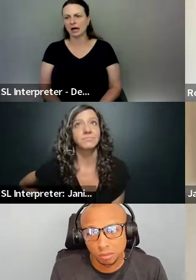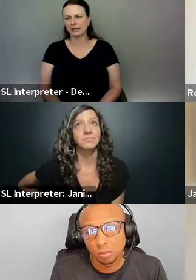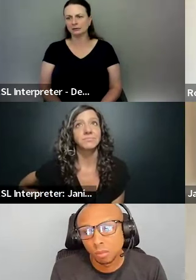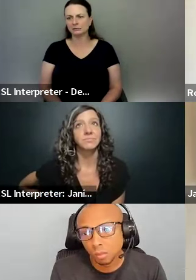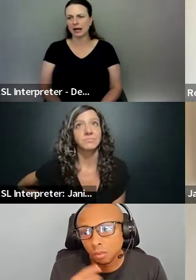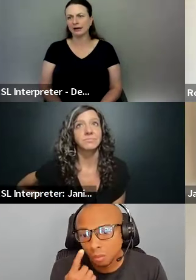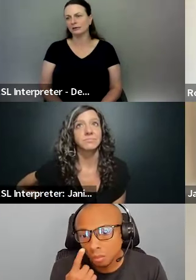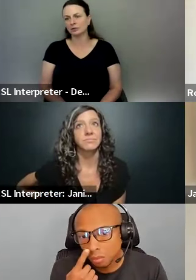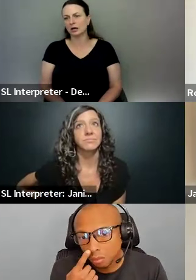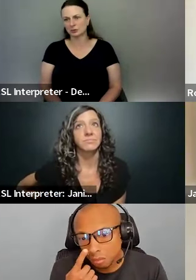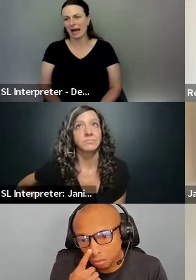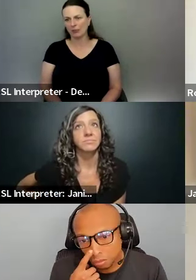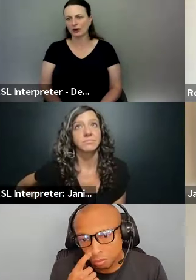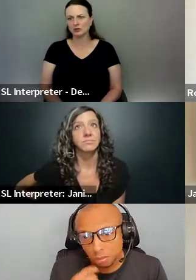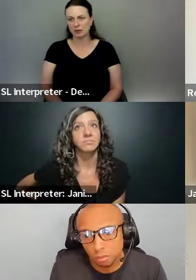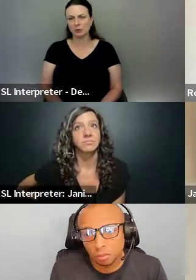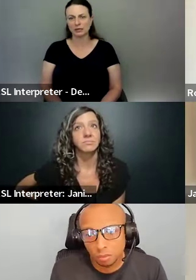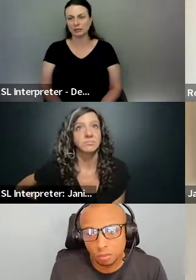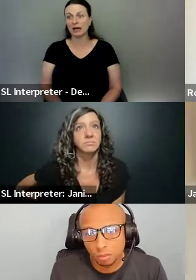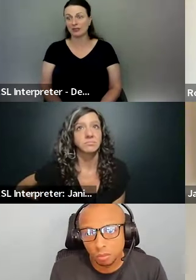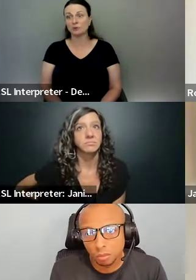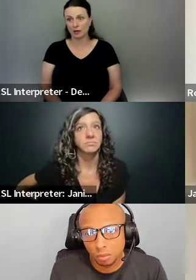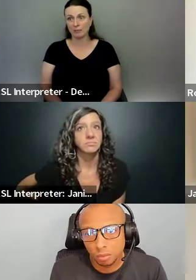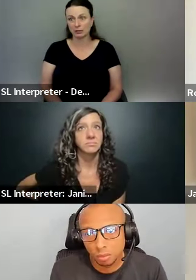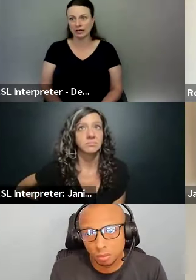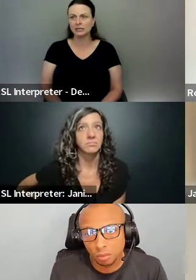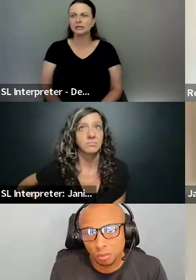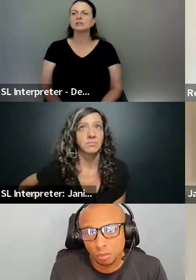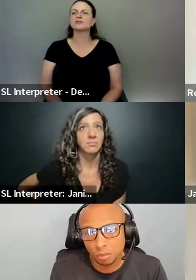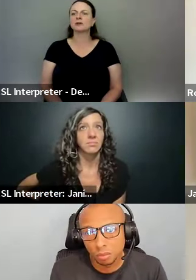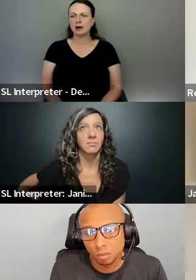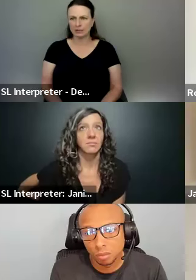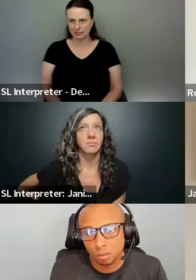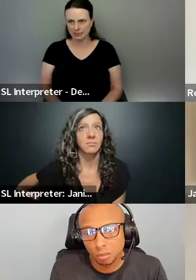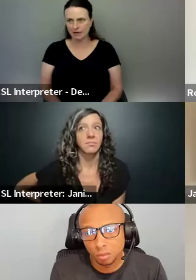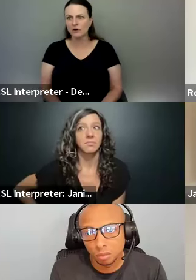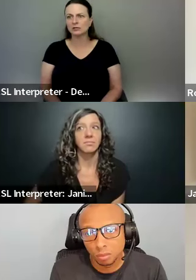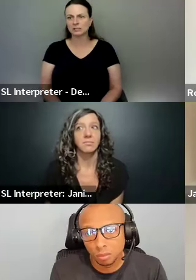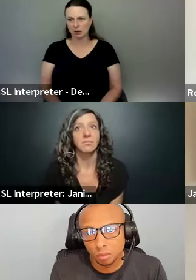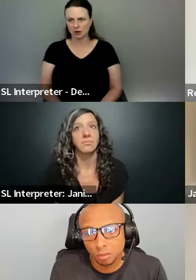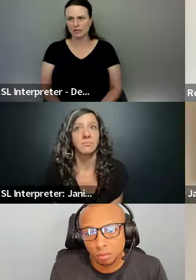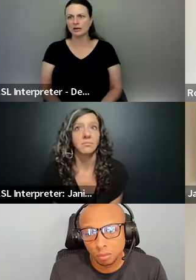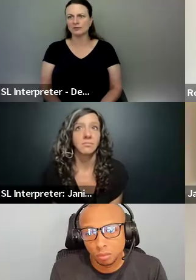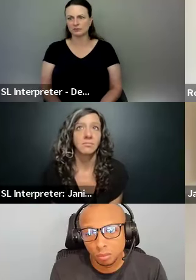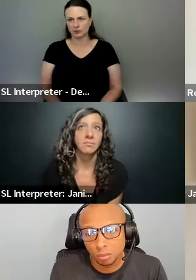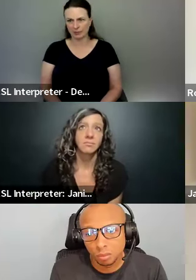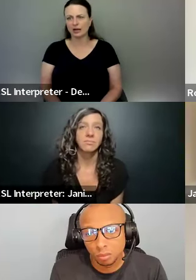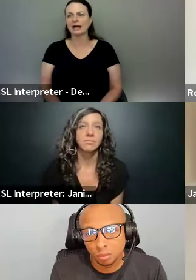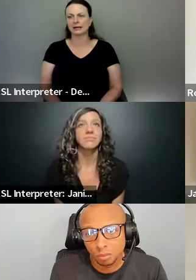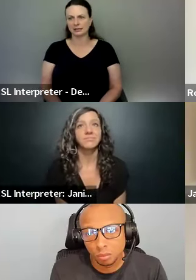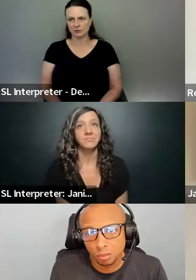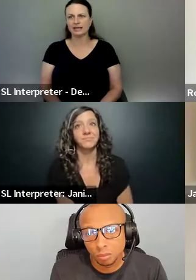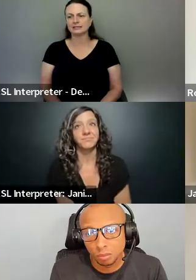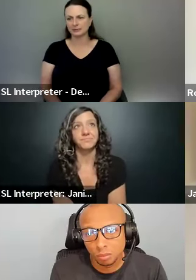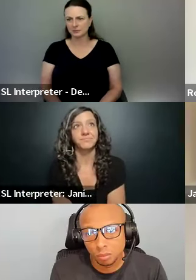common sign glossary out there so people can get the vocabulary. So for now, Milad's saying, focusing on the vocabulary.